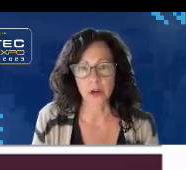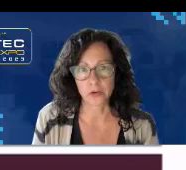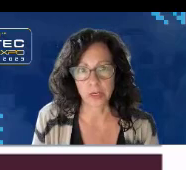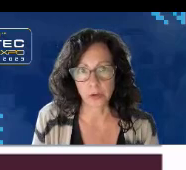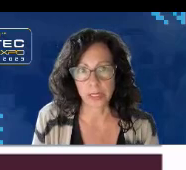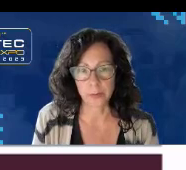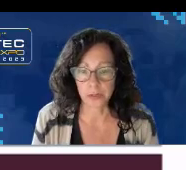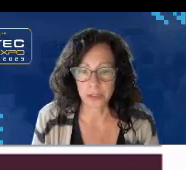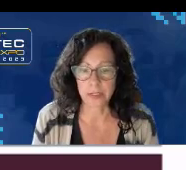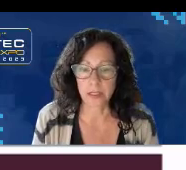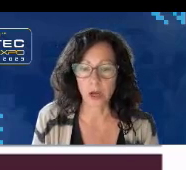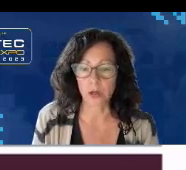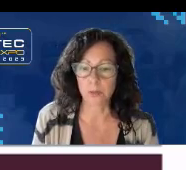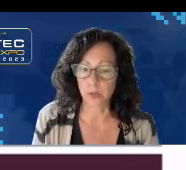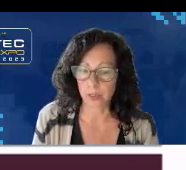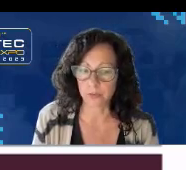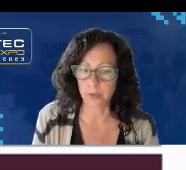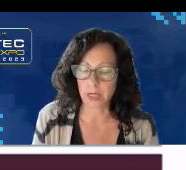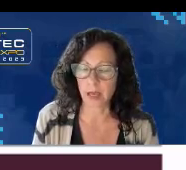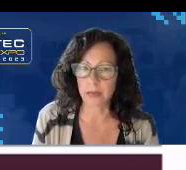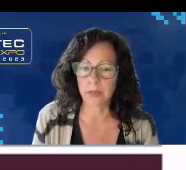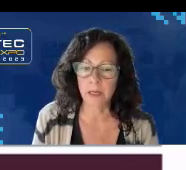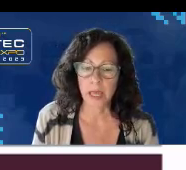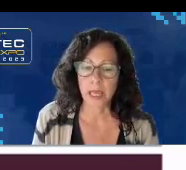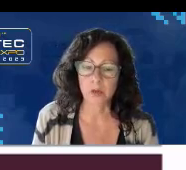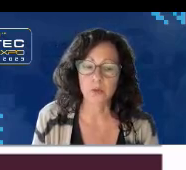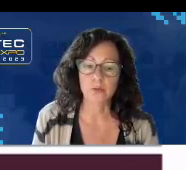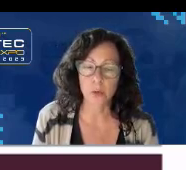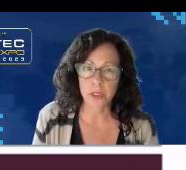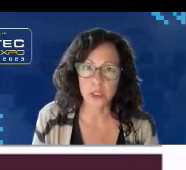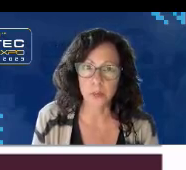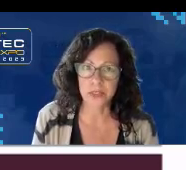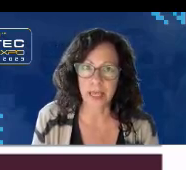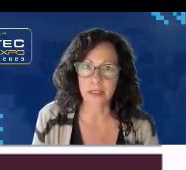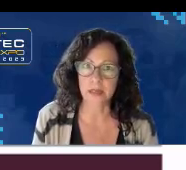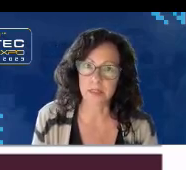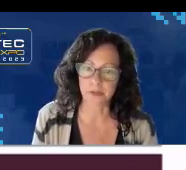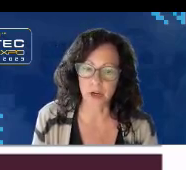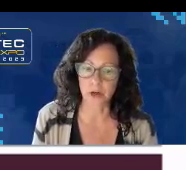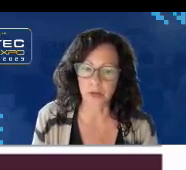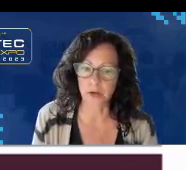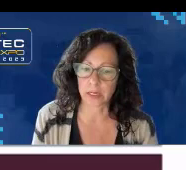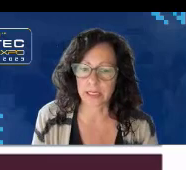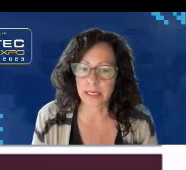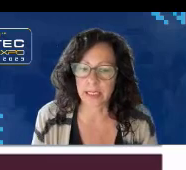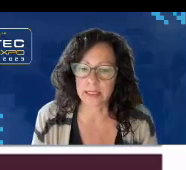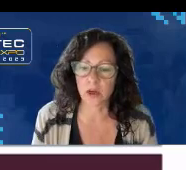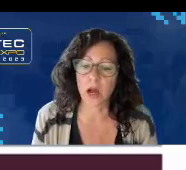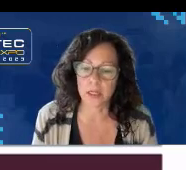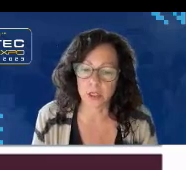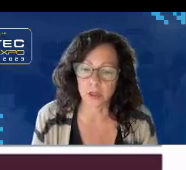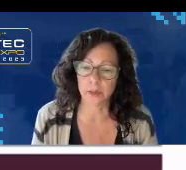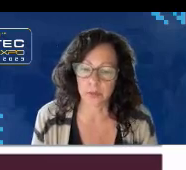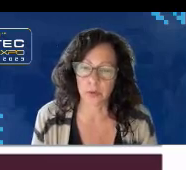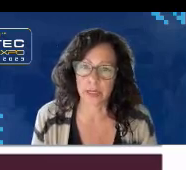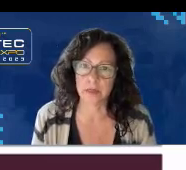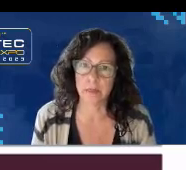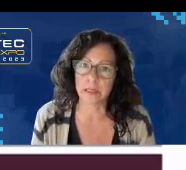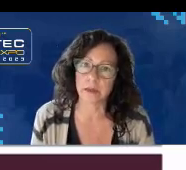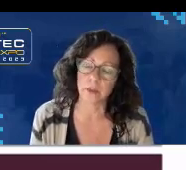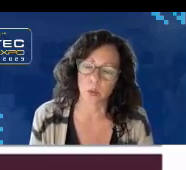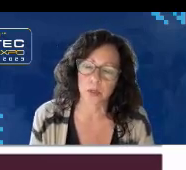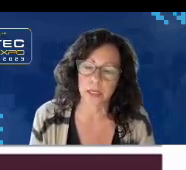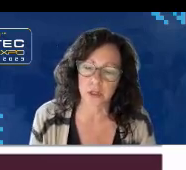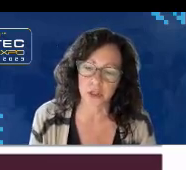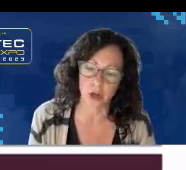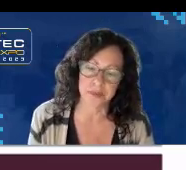of deaf and hard of hearing persons are employed full-time, and 42% of deaf and hard of hearing Canadians are underemployed,